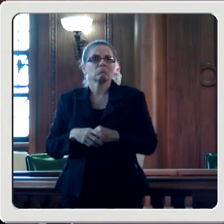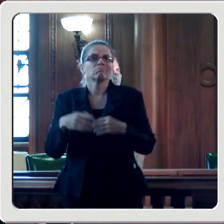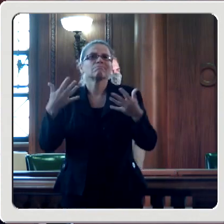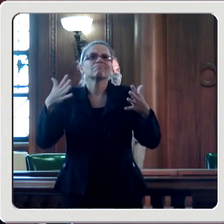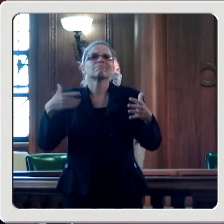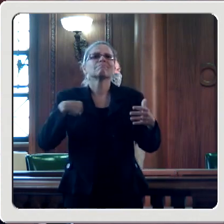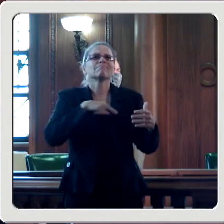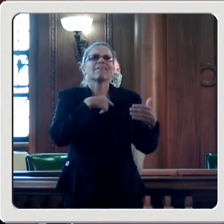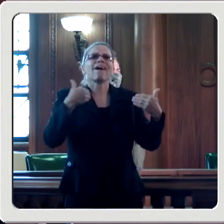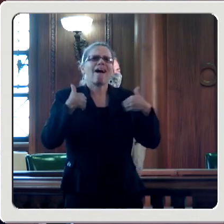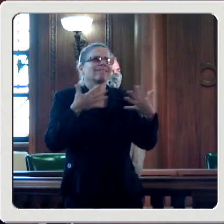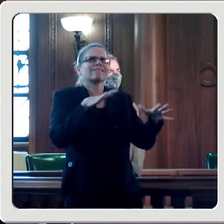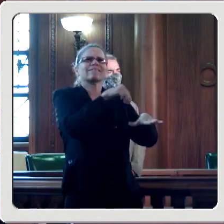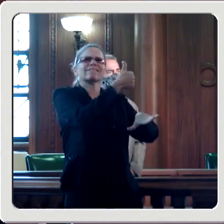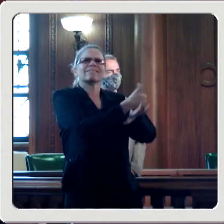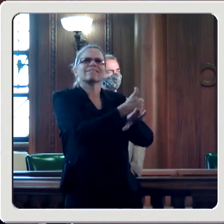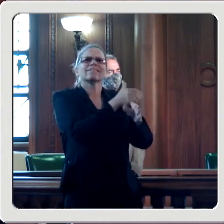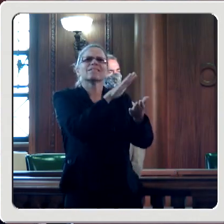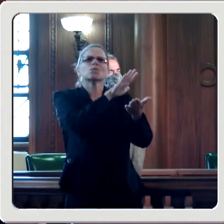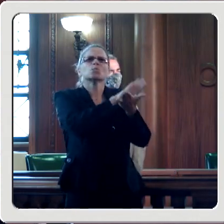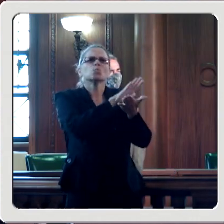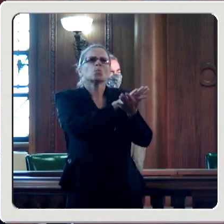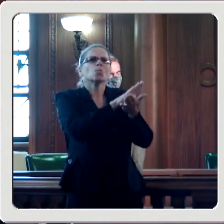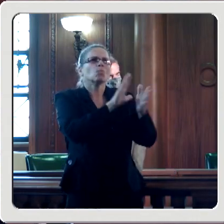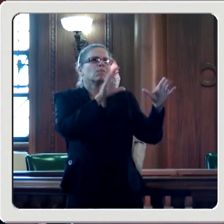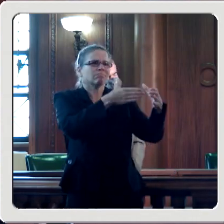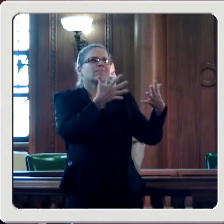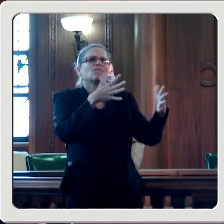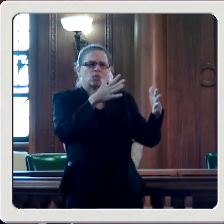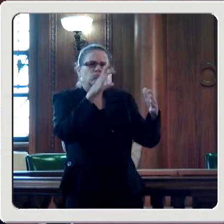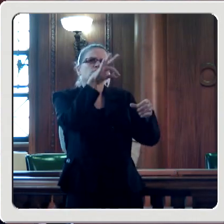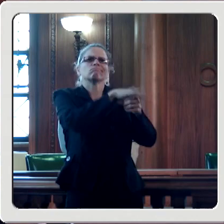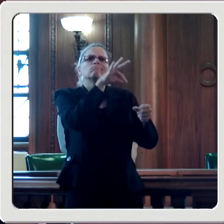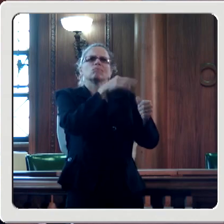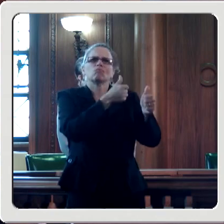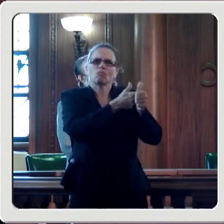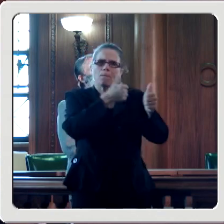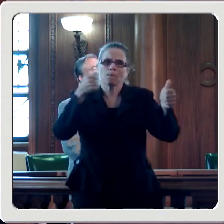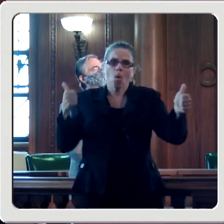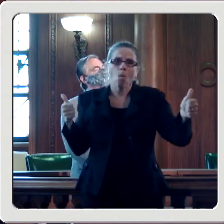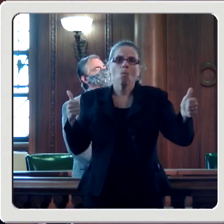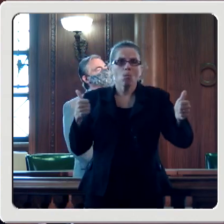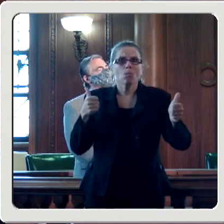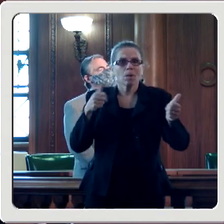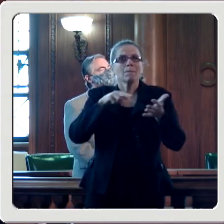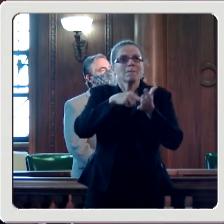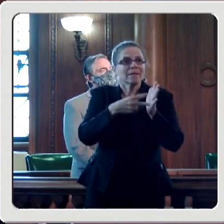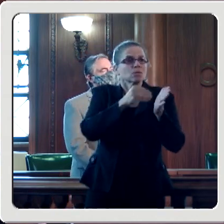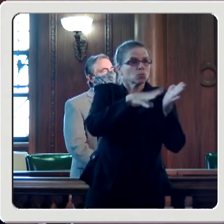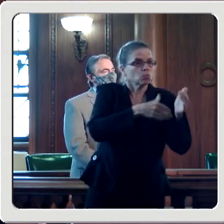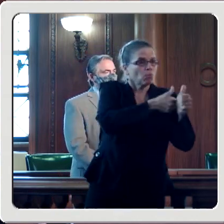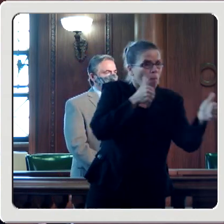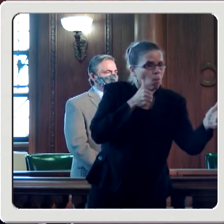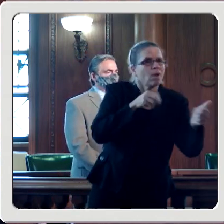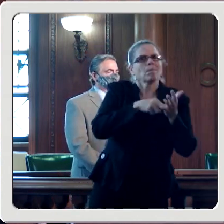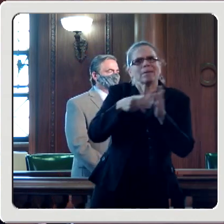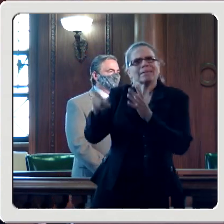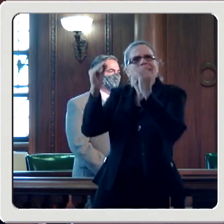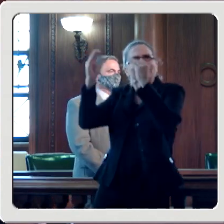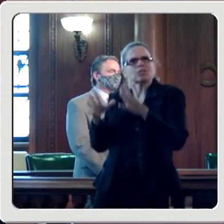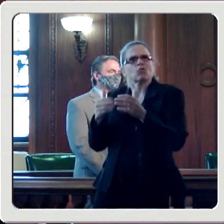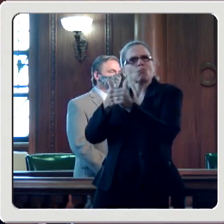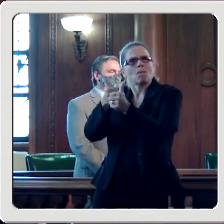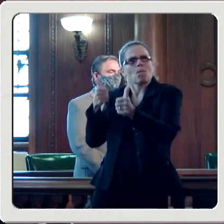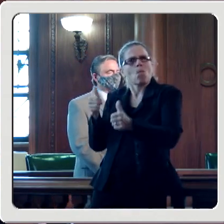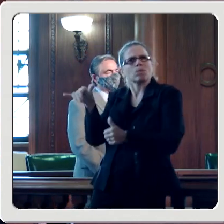agreed that remotely was what they voted to do. And we were going down that path